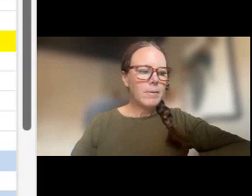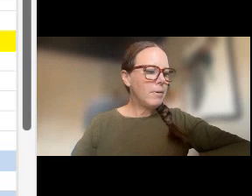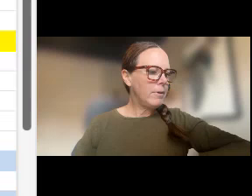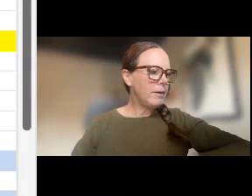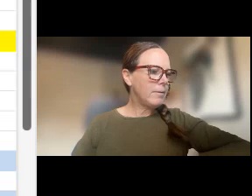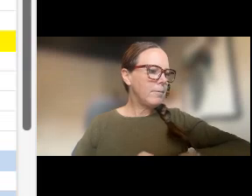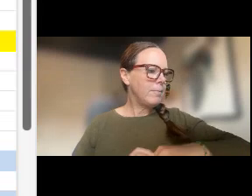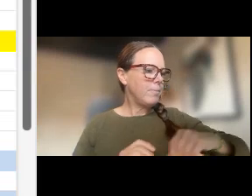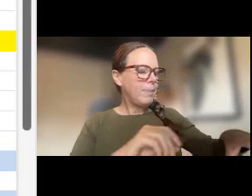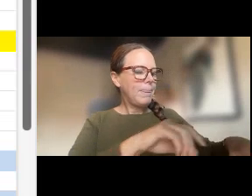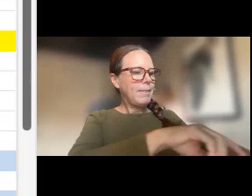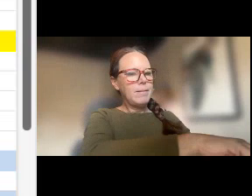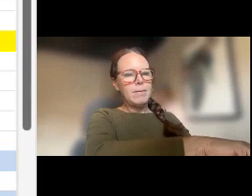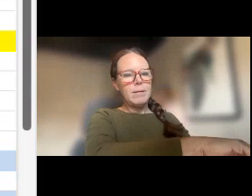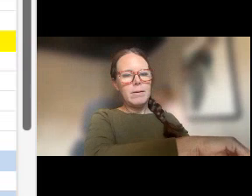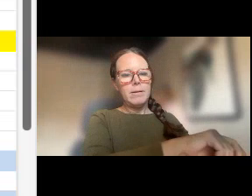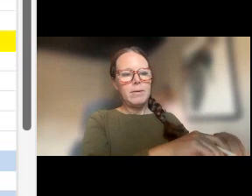All right.